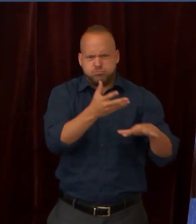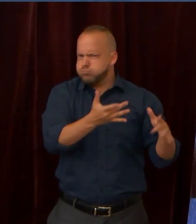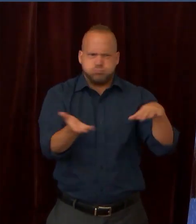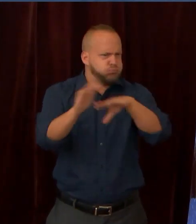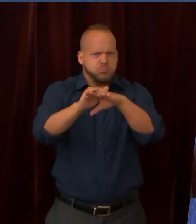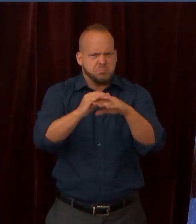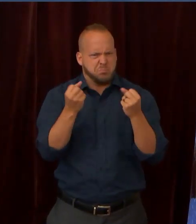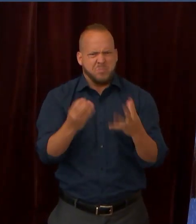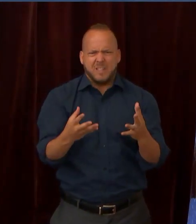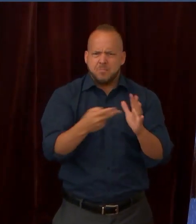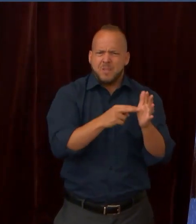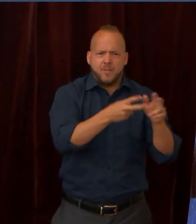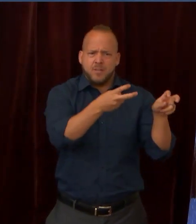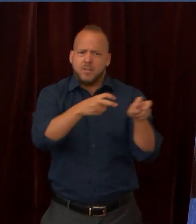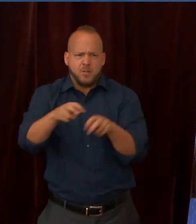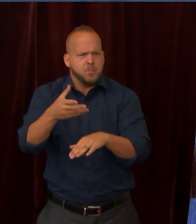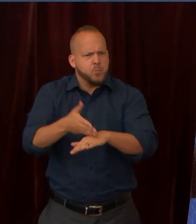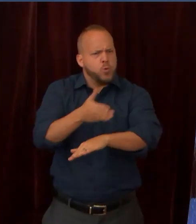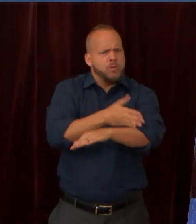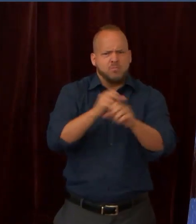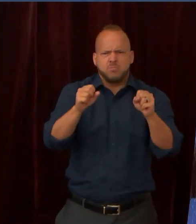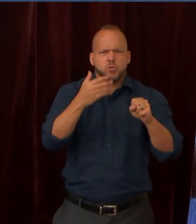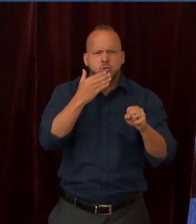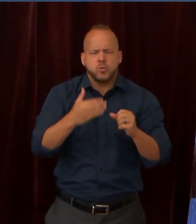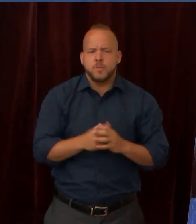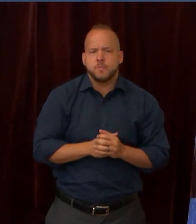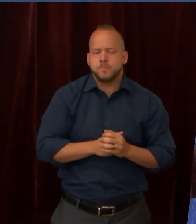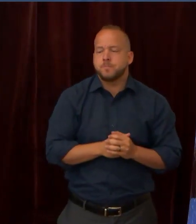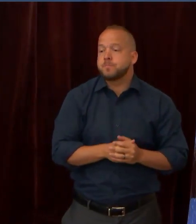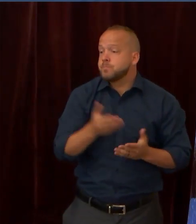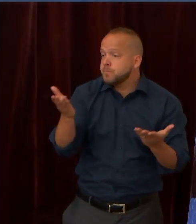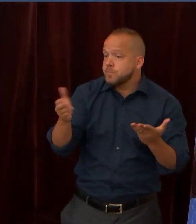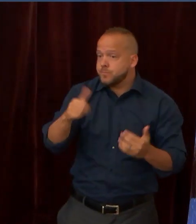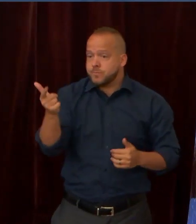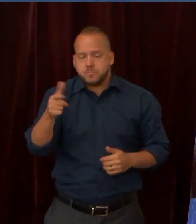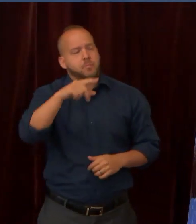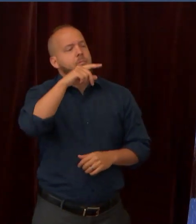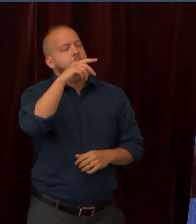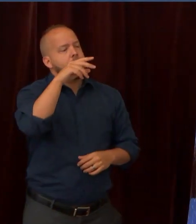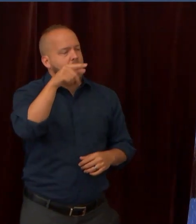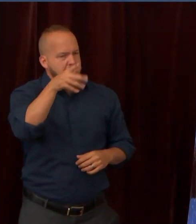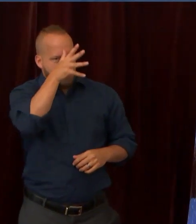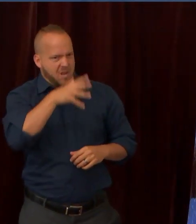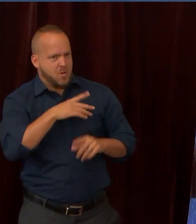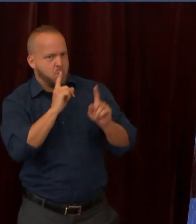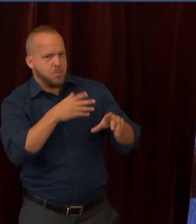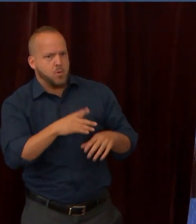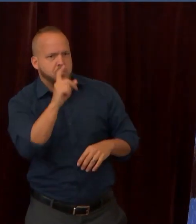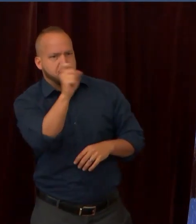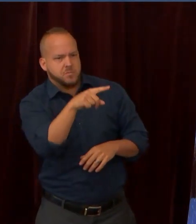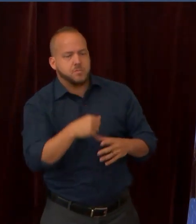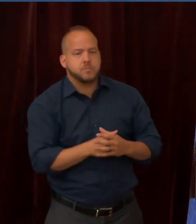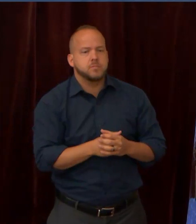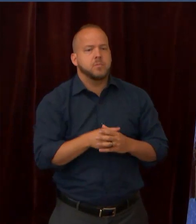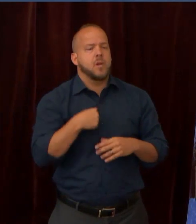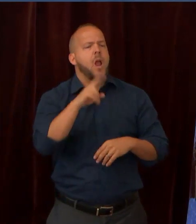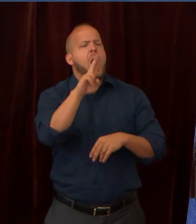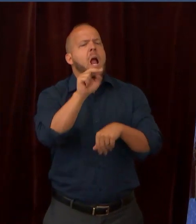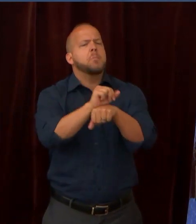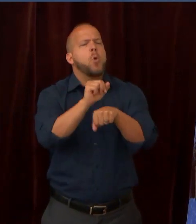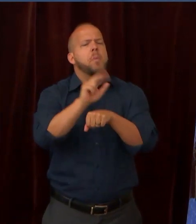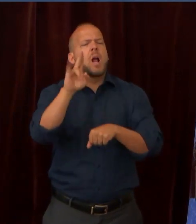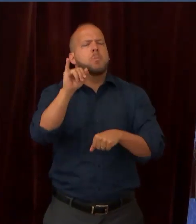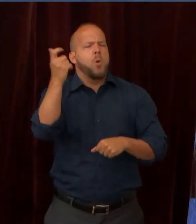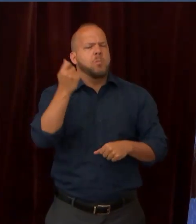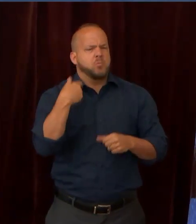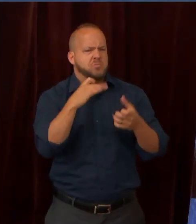Yes, two questions, Governor. On unemployment, there are people who are being told that it's going to take months for them to get their unemployment